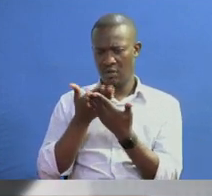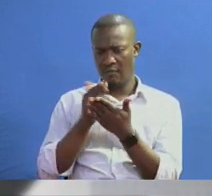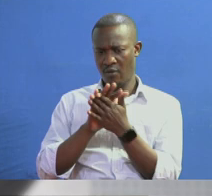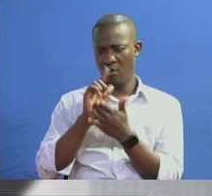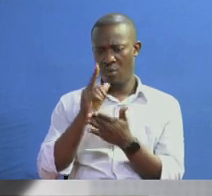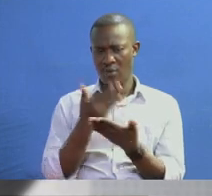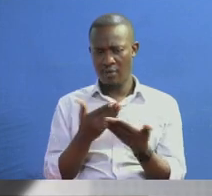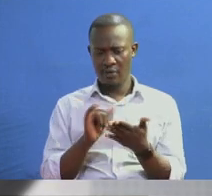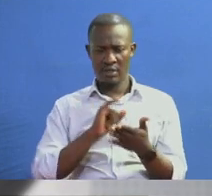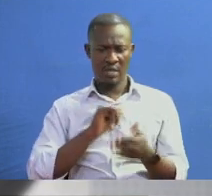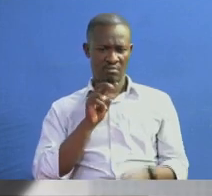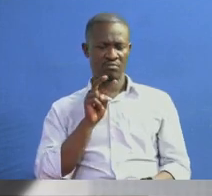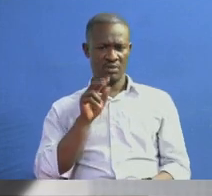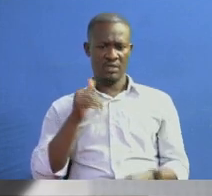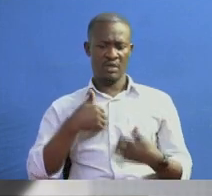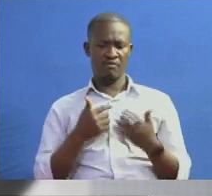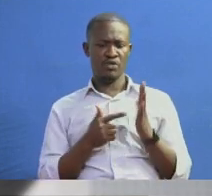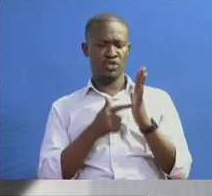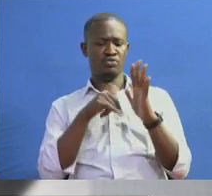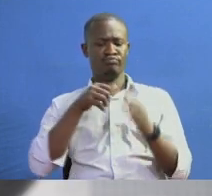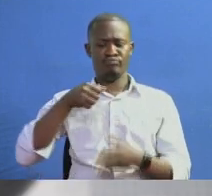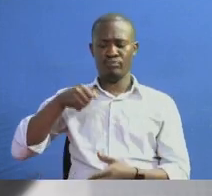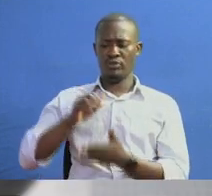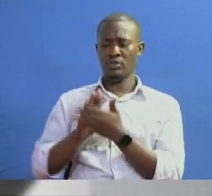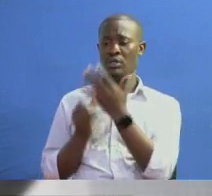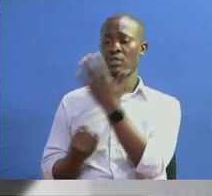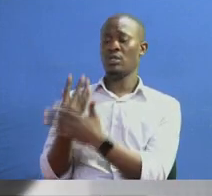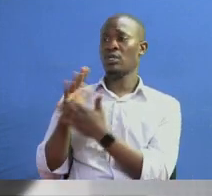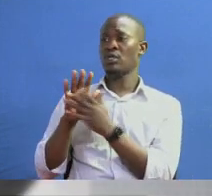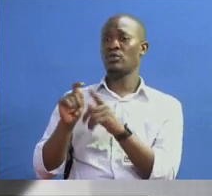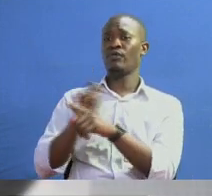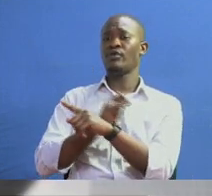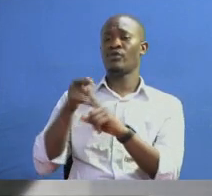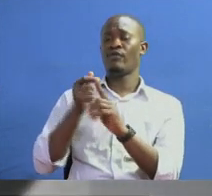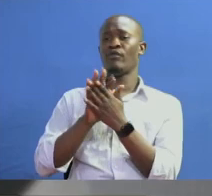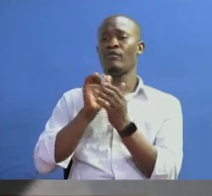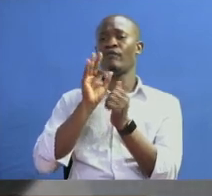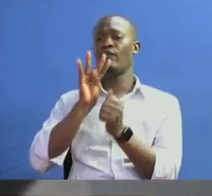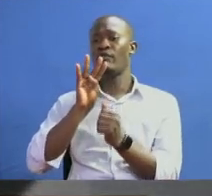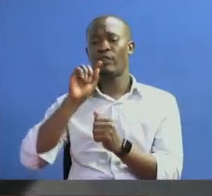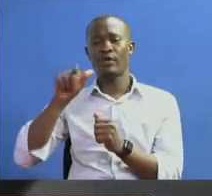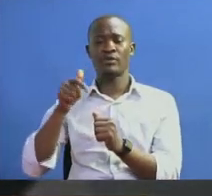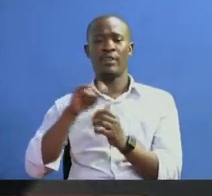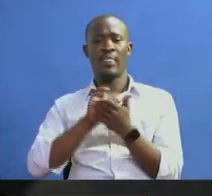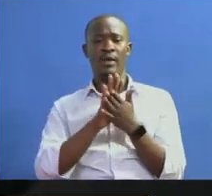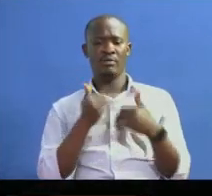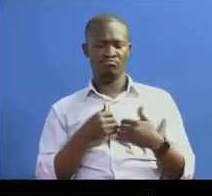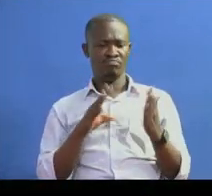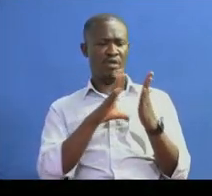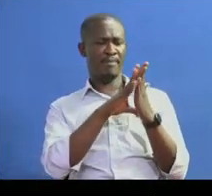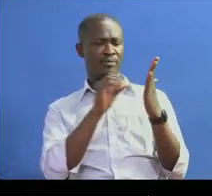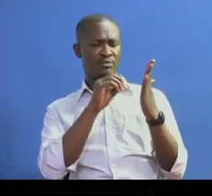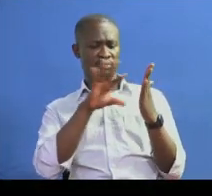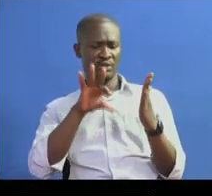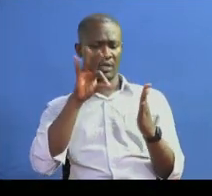thing that I've really seen that has been highlighted in this budget is the increase of interns from 4,000 to 8,000 mm-hmm. That will be absorbed by that will be